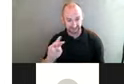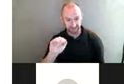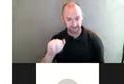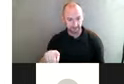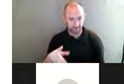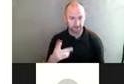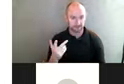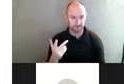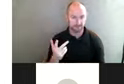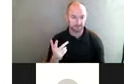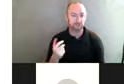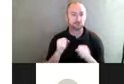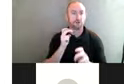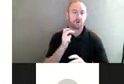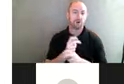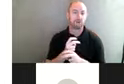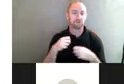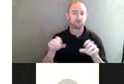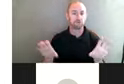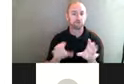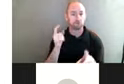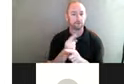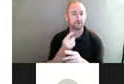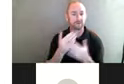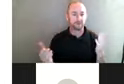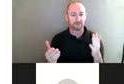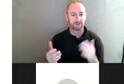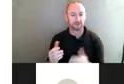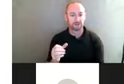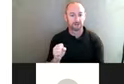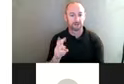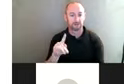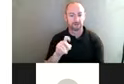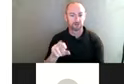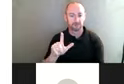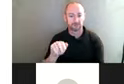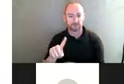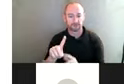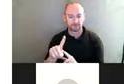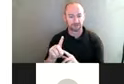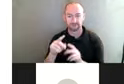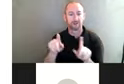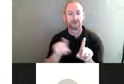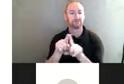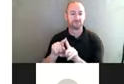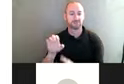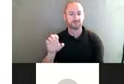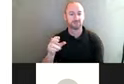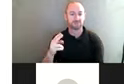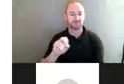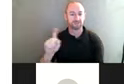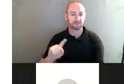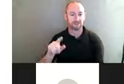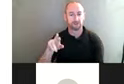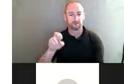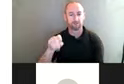very much trying hard to do the right thing. And they have labeled Switzerland, which is also known as the Czech Republic, This was sent to me by a Swiss